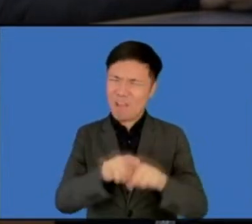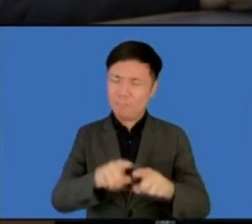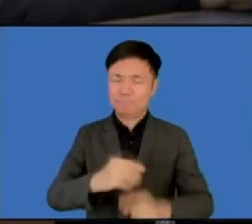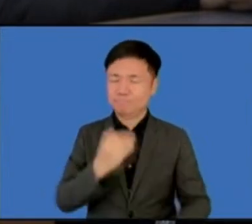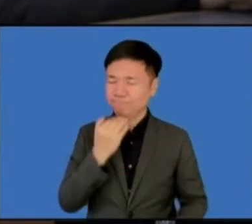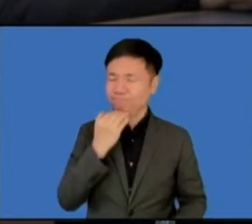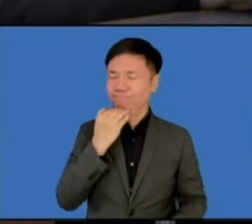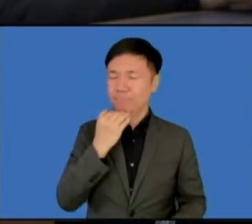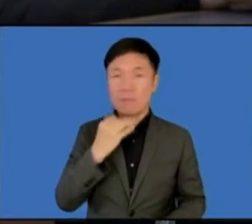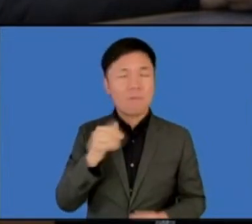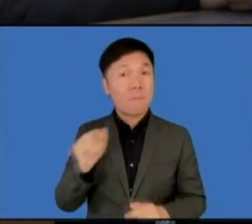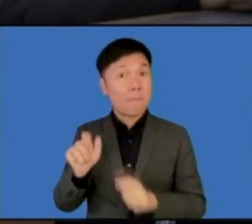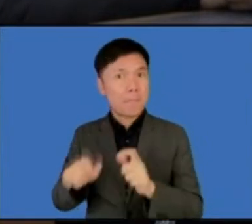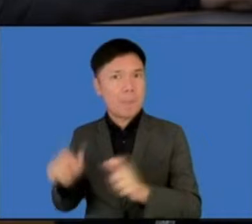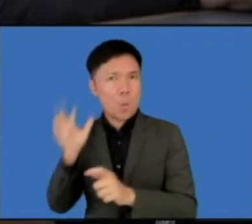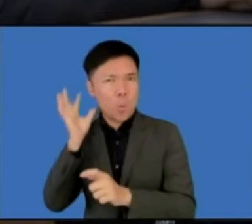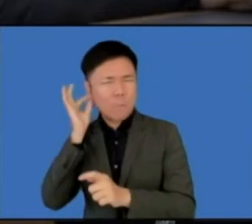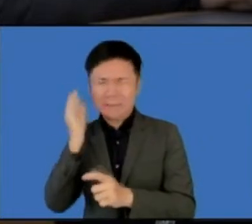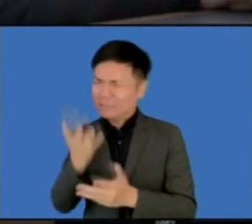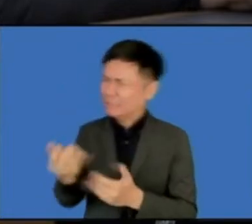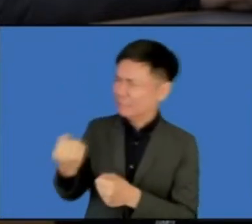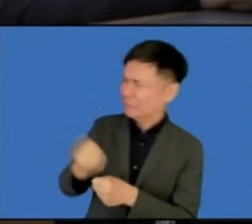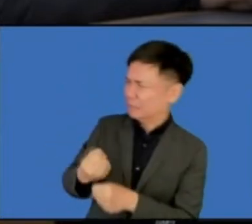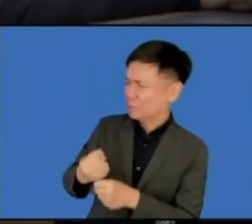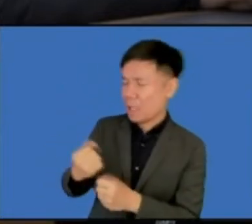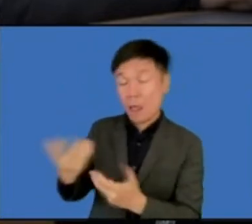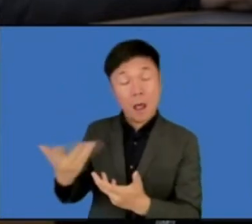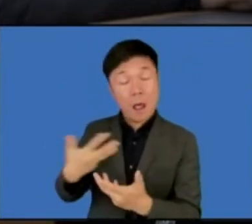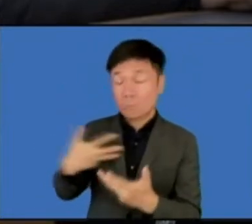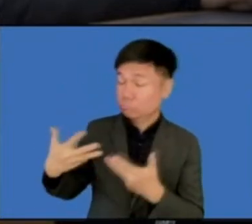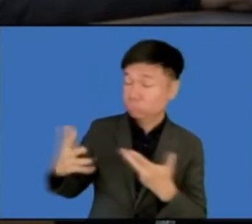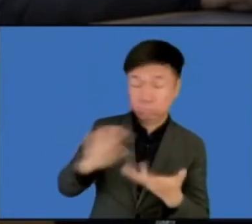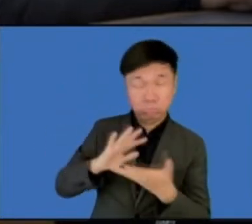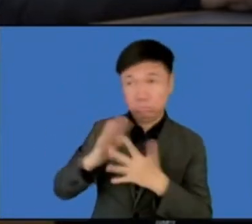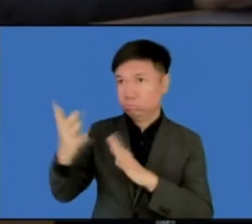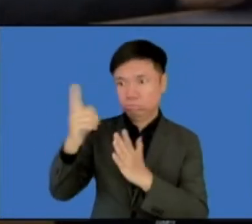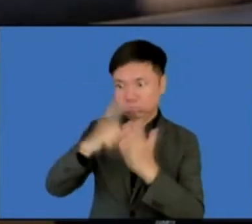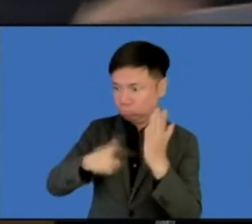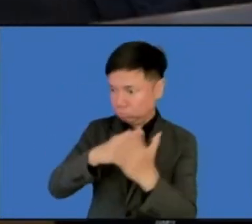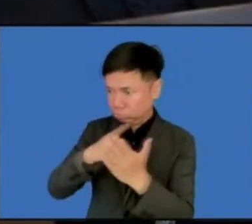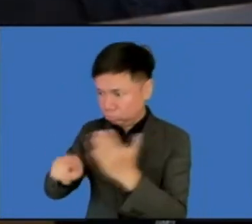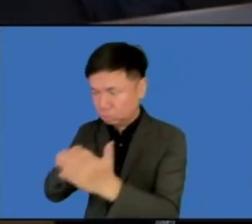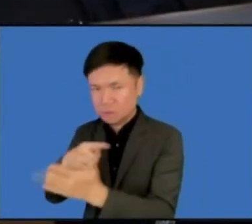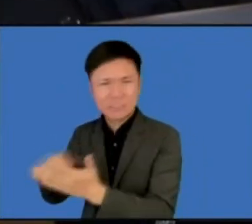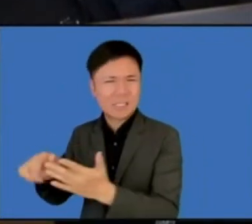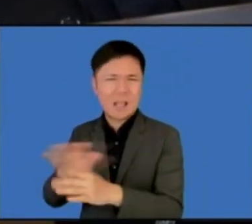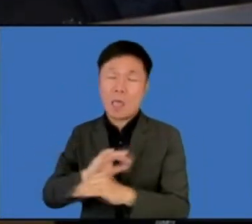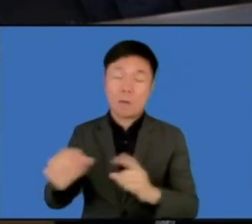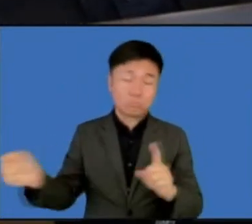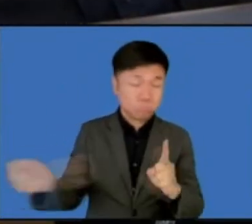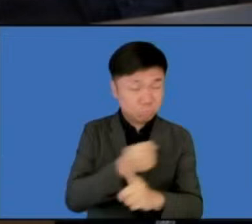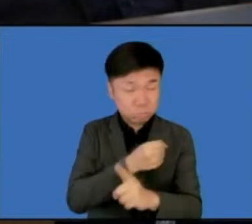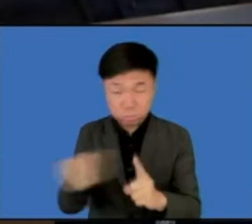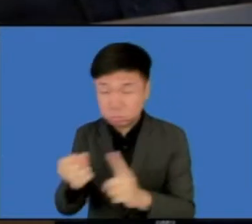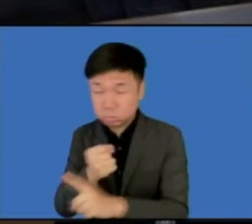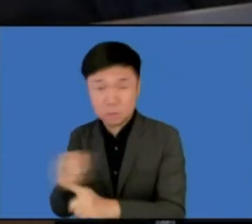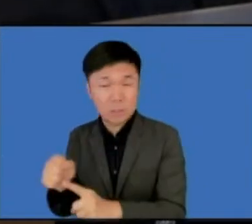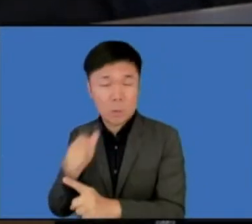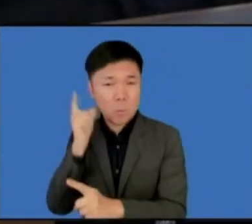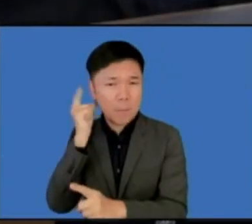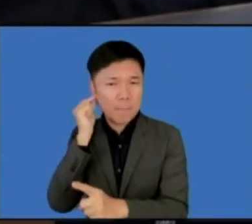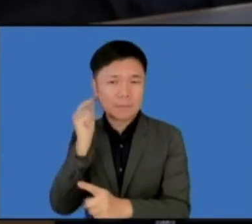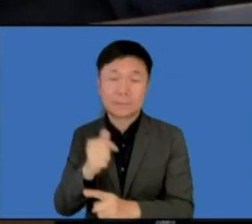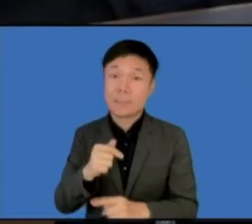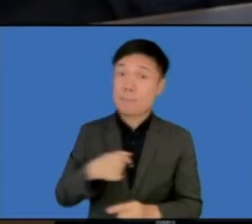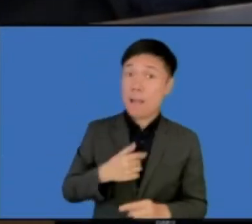especially women in migration who continues to face systematic discrimination, exploitation, and violence. The Women in Migration Network has